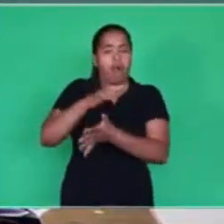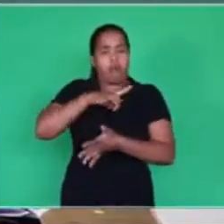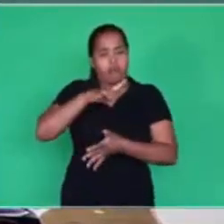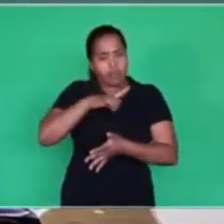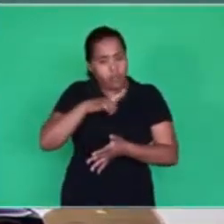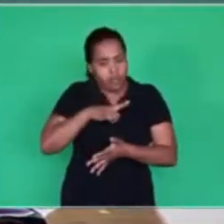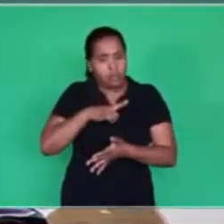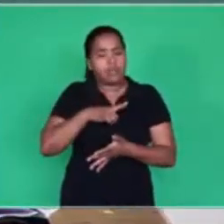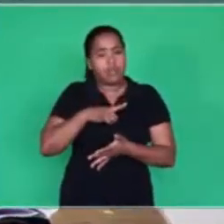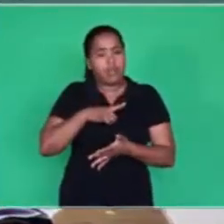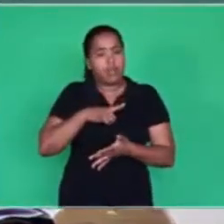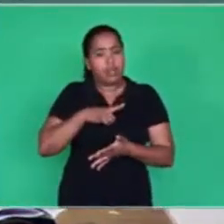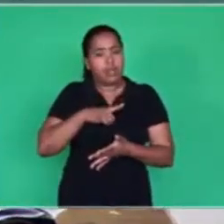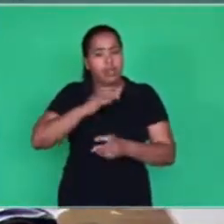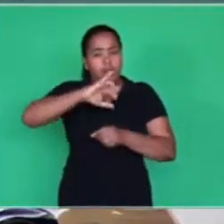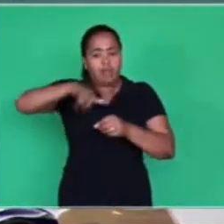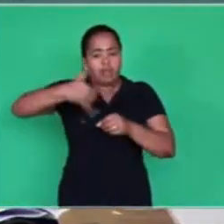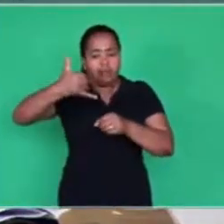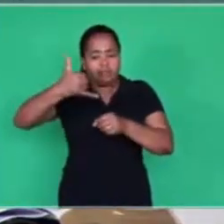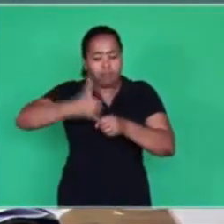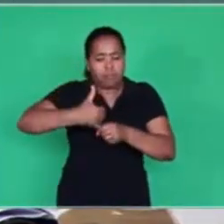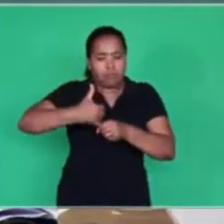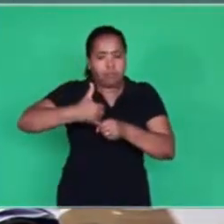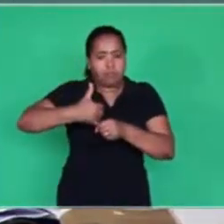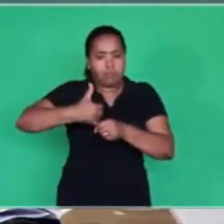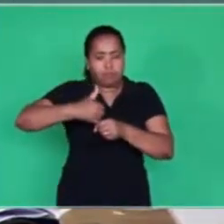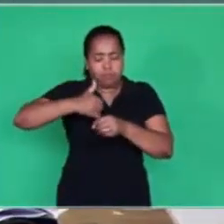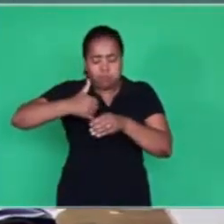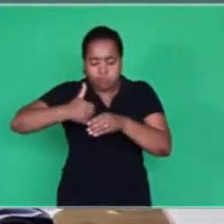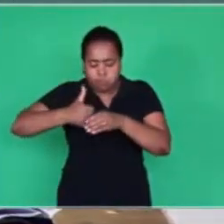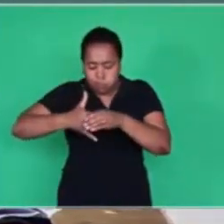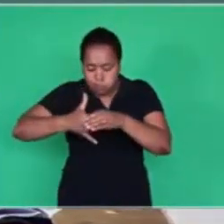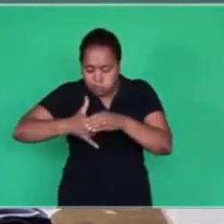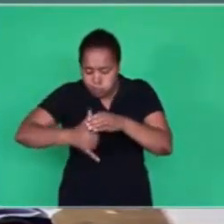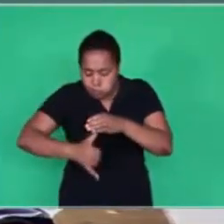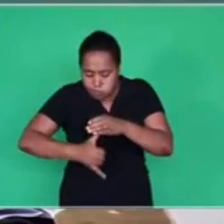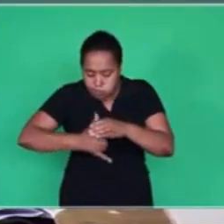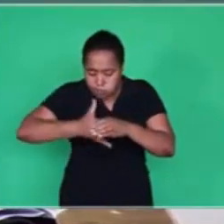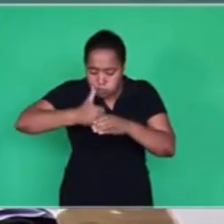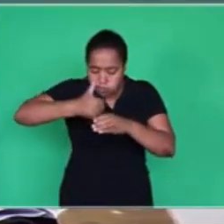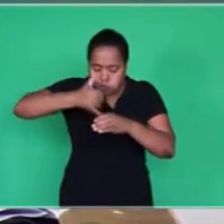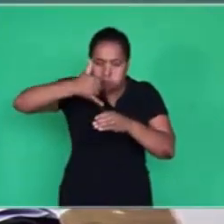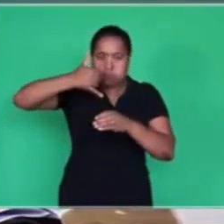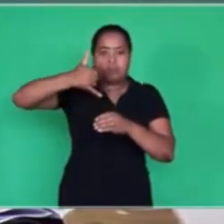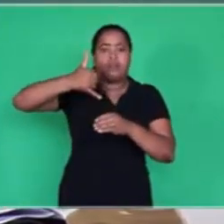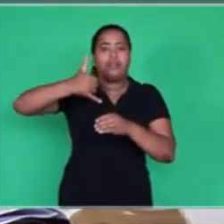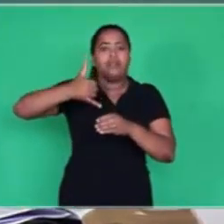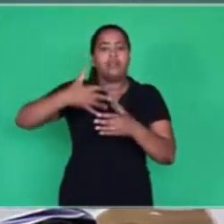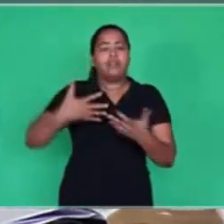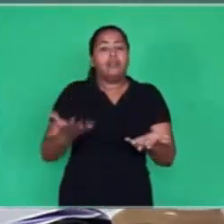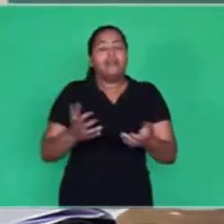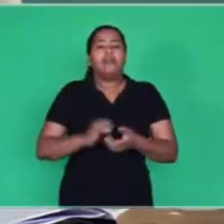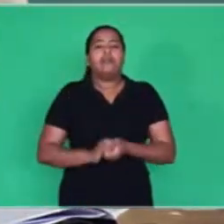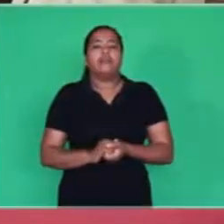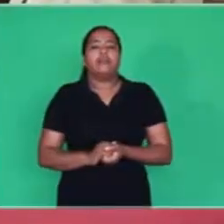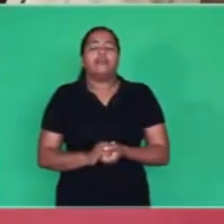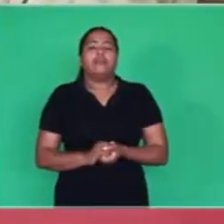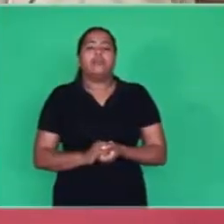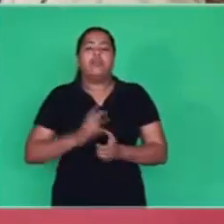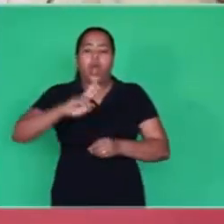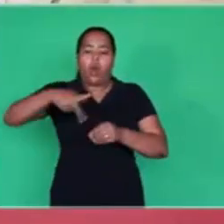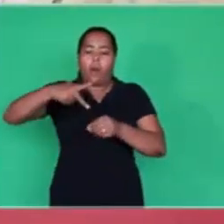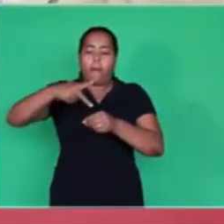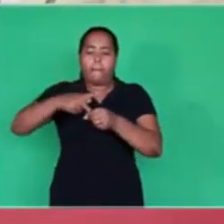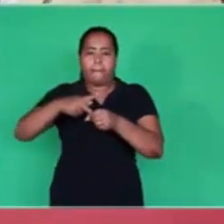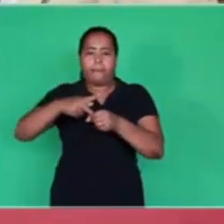will be a tension in this area. Let us remember the text seen in John 12. The lust